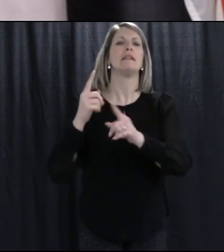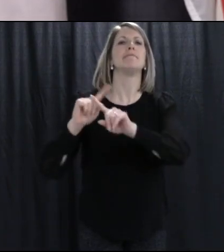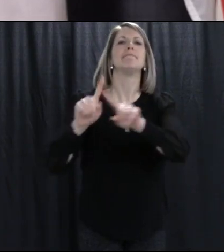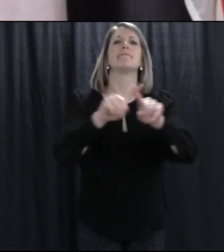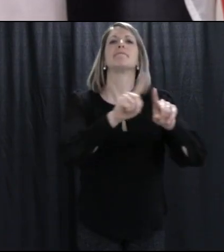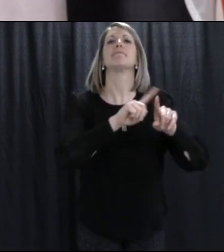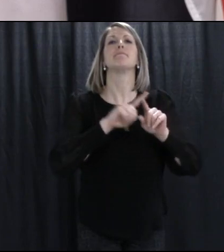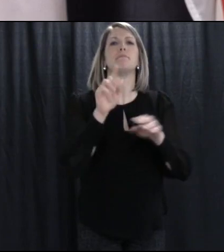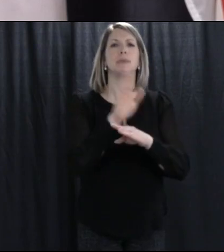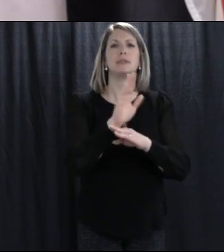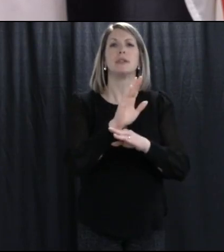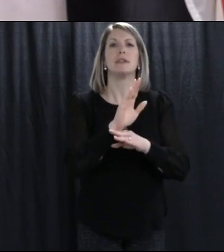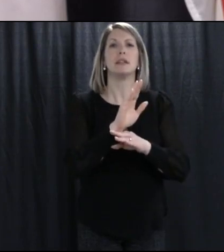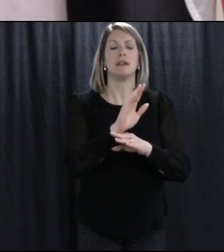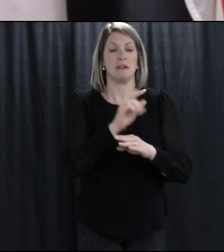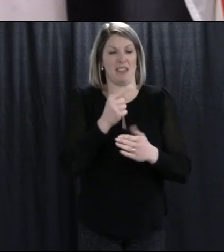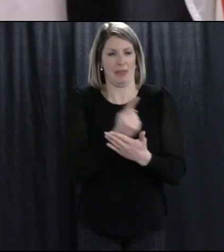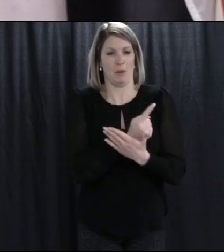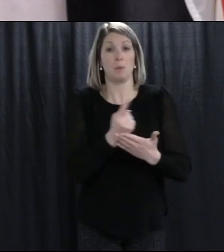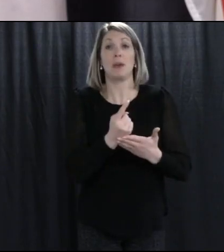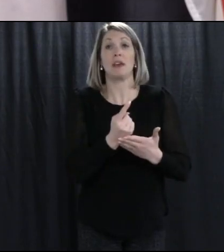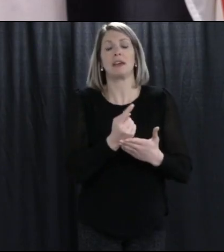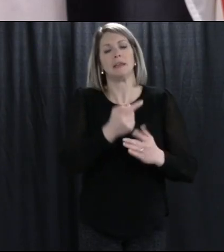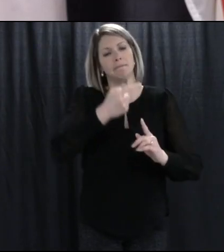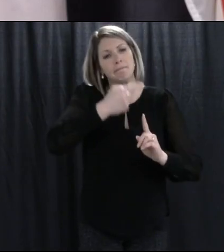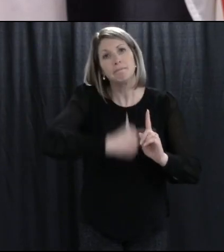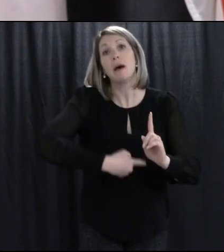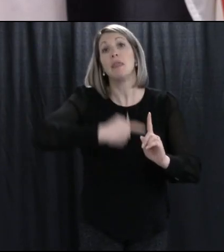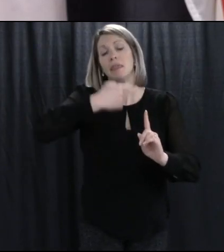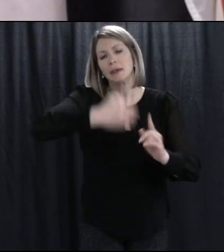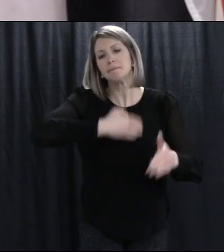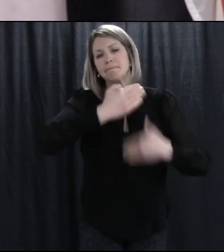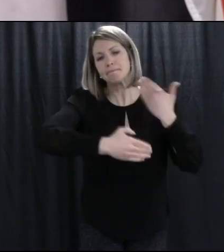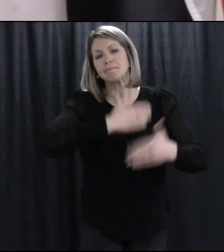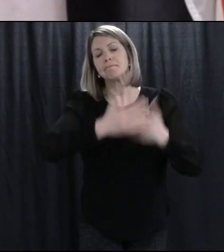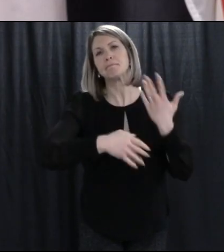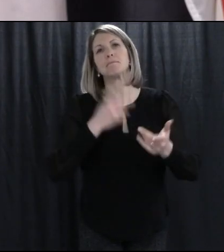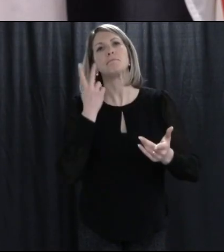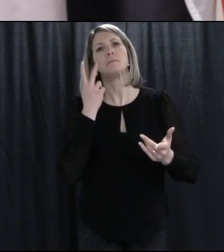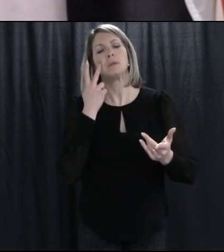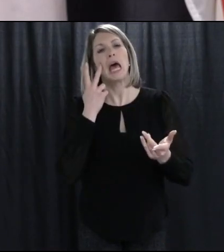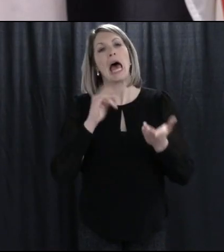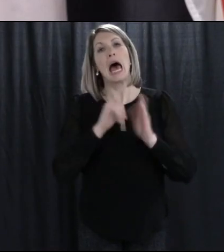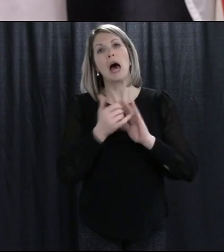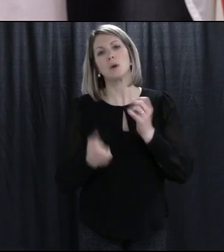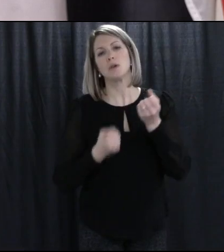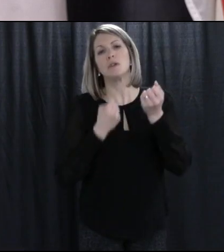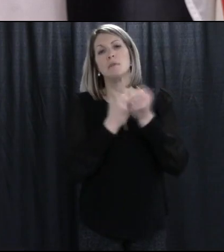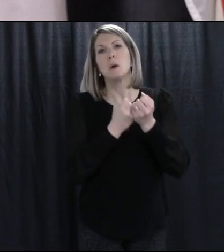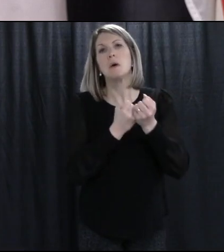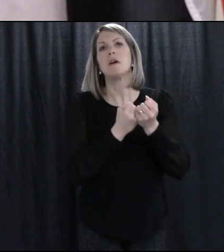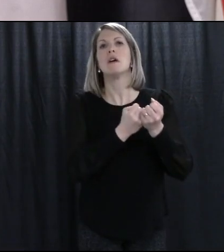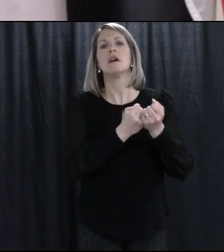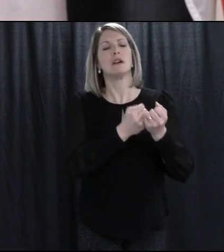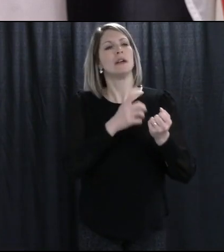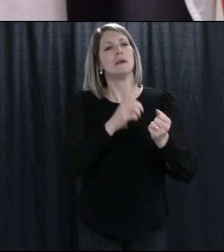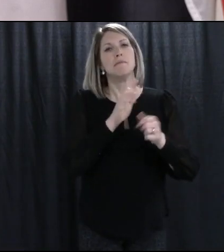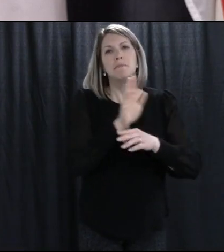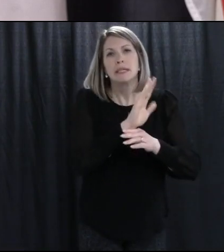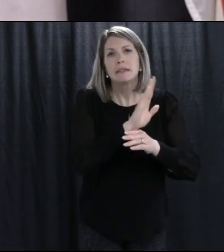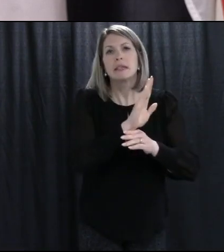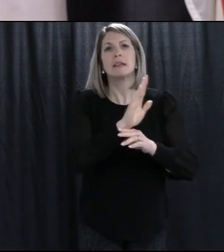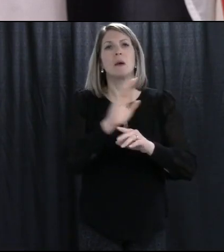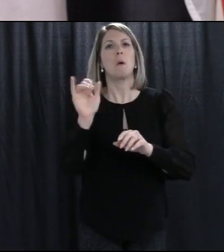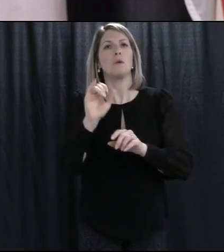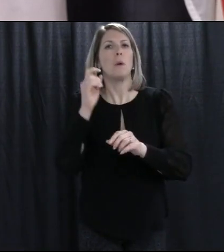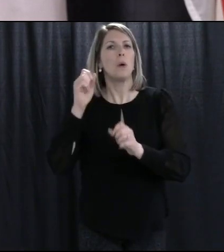weeks and possibly months ahead. The package includes $27 billion in direct support to Canadian workers and businesses and